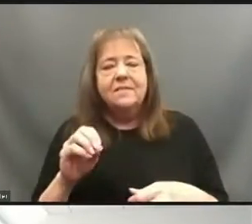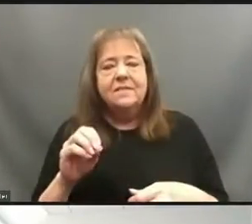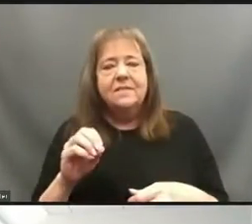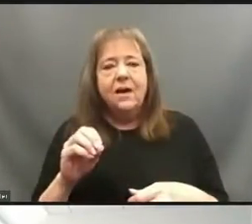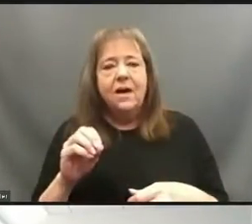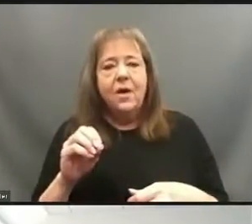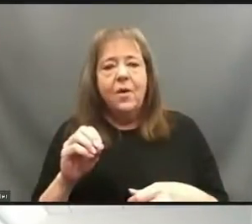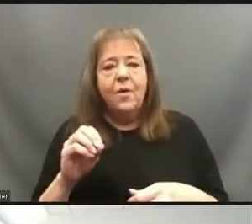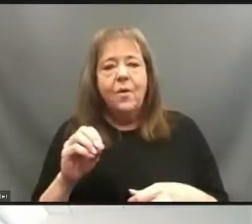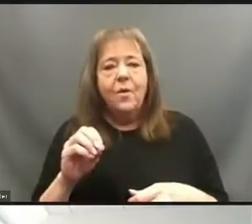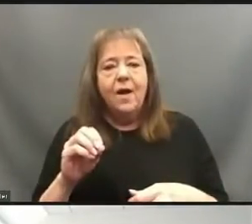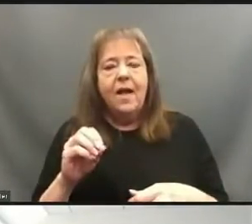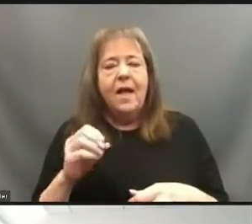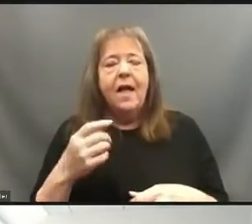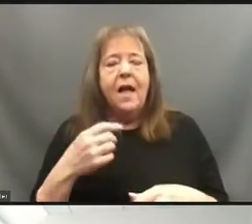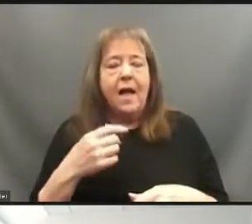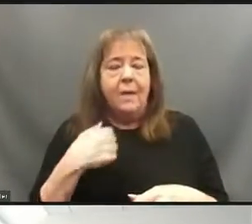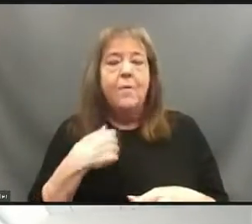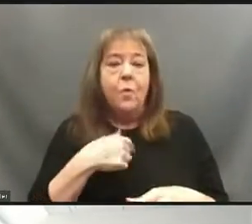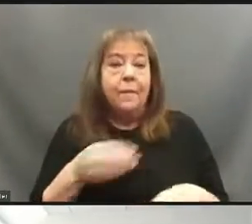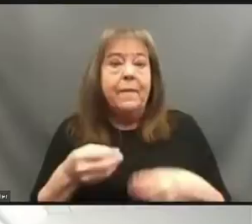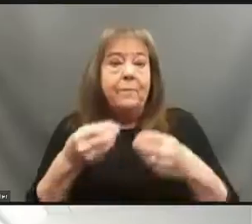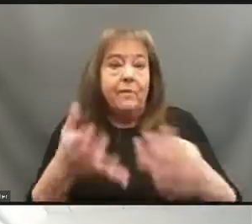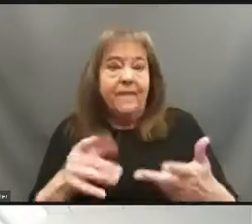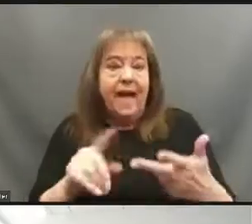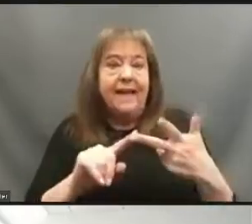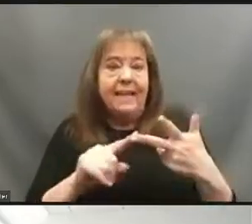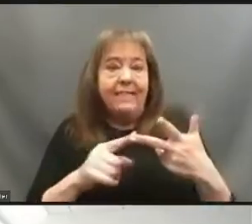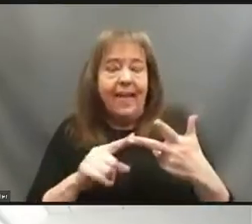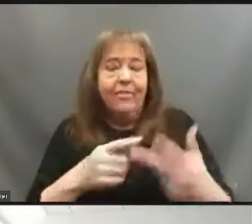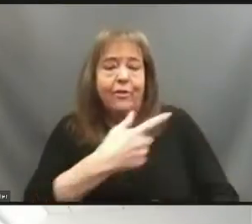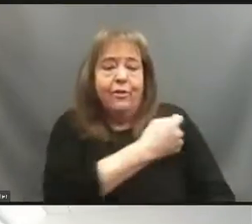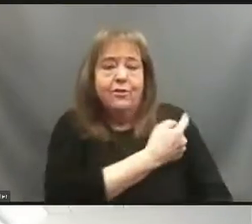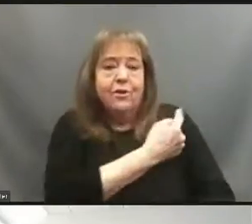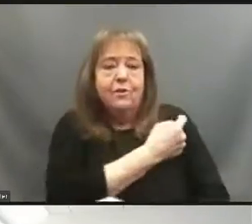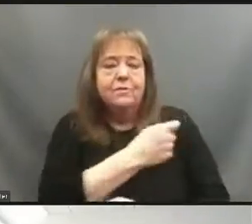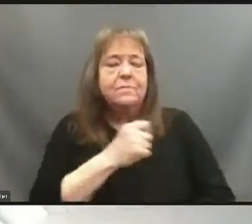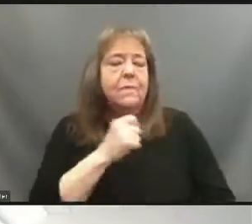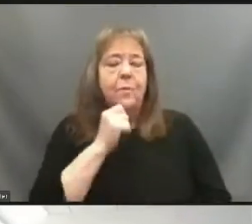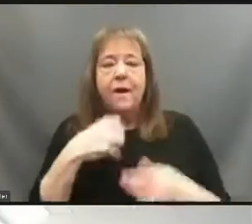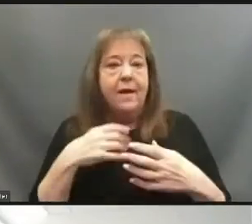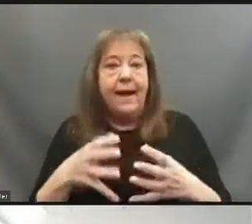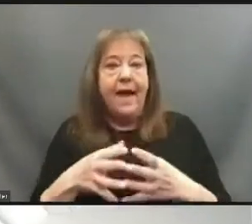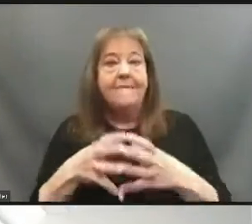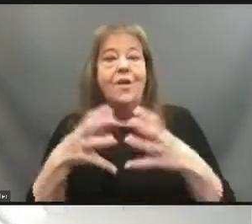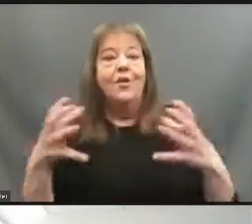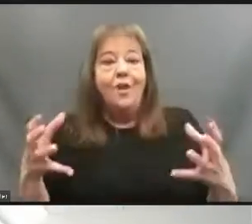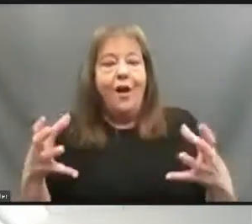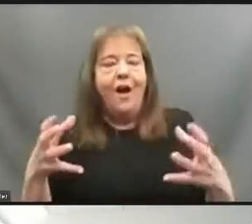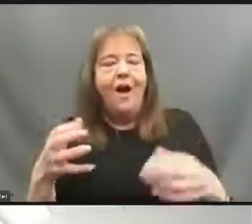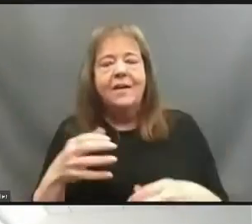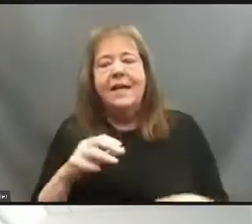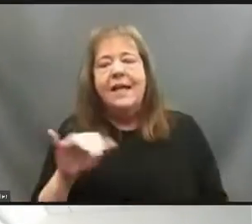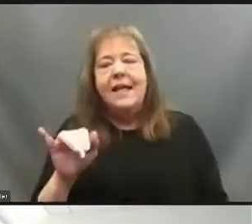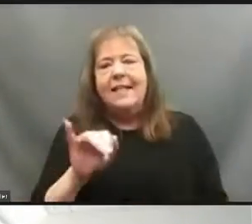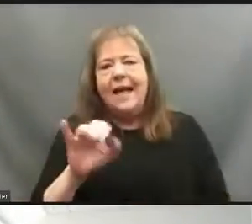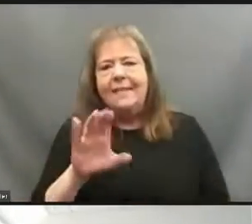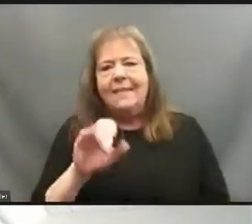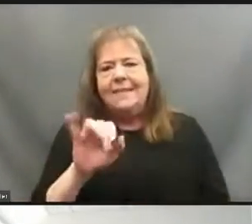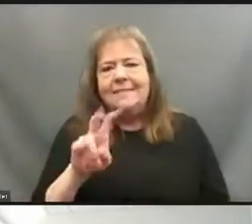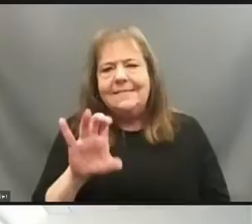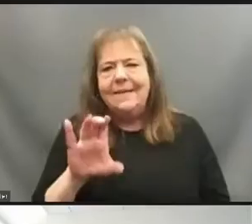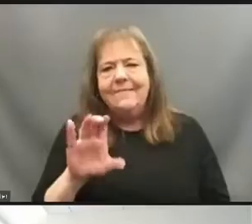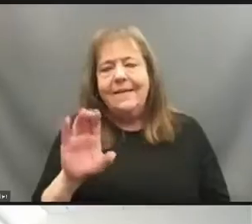providing booster doses, but we won't have access to a larger space like the Civic Center. So